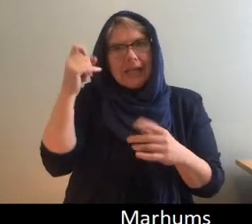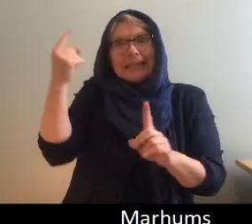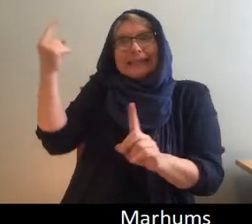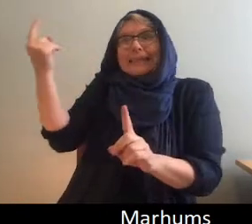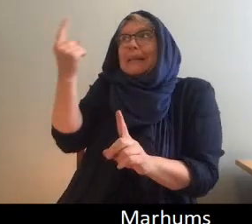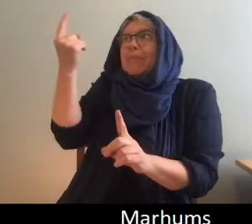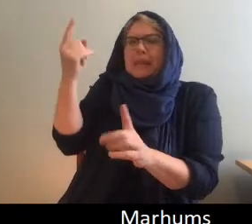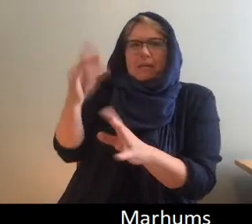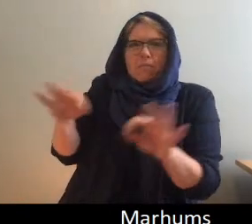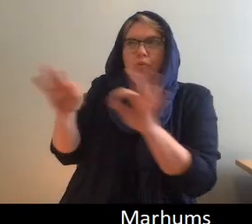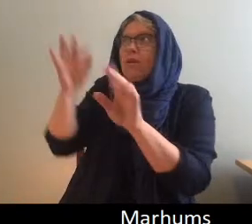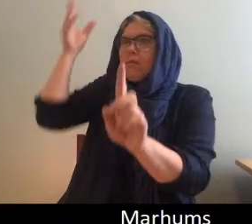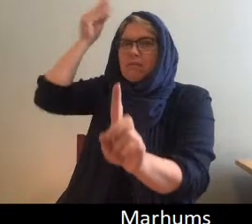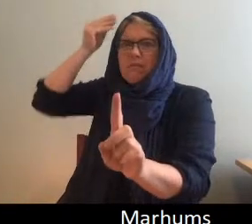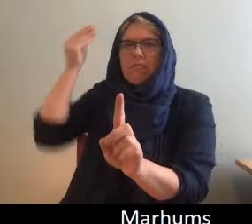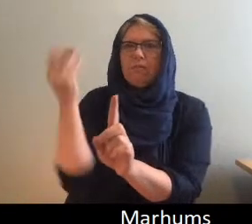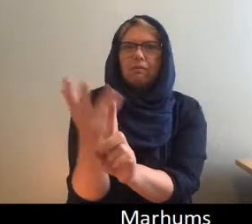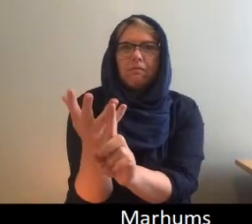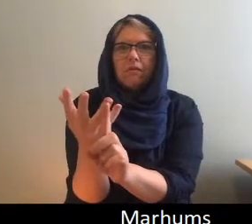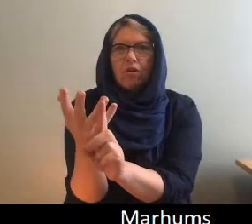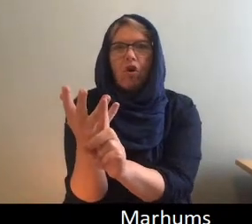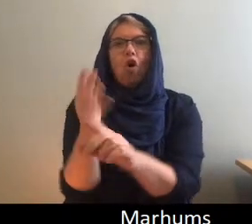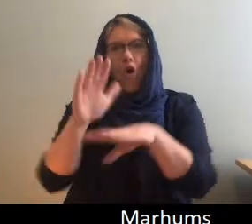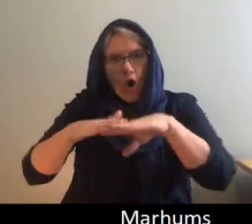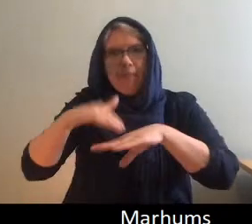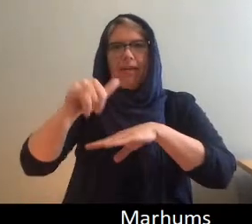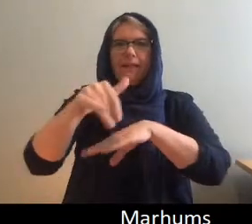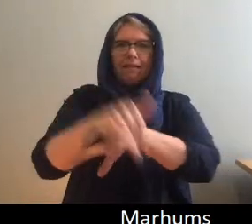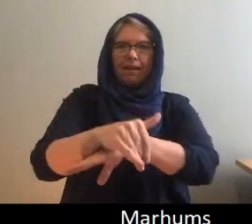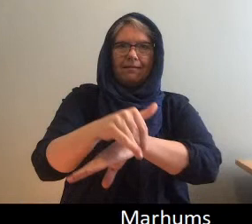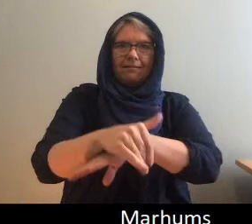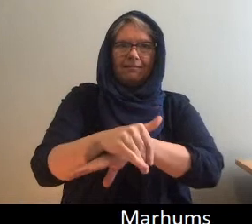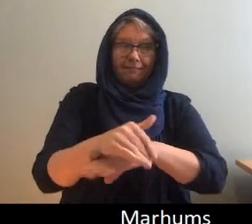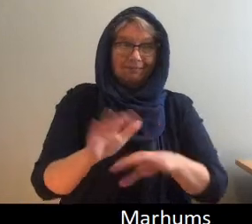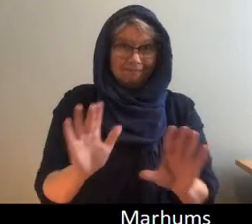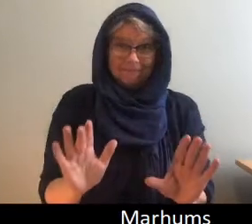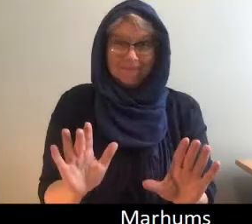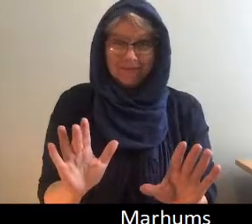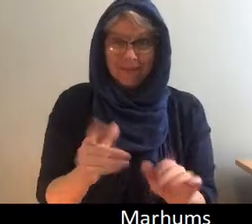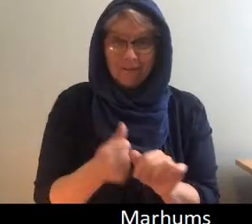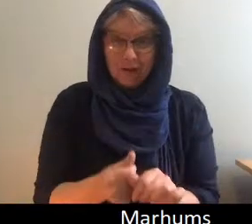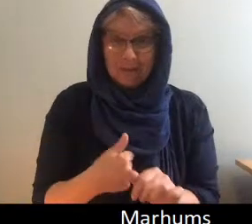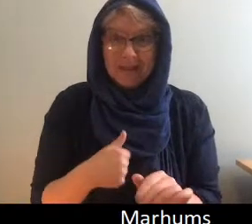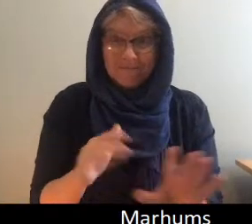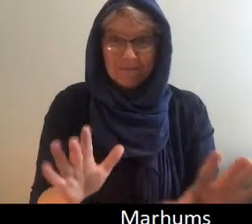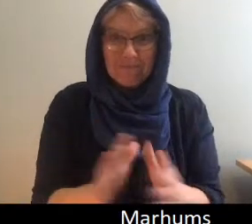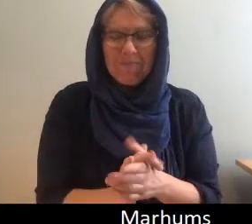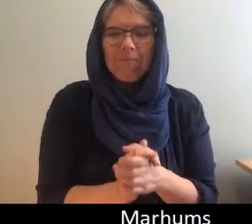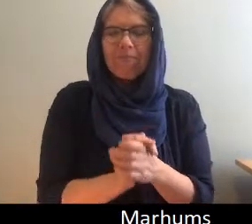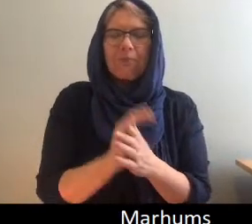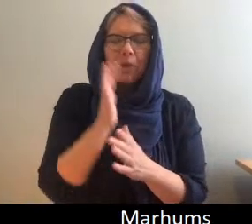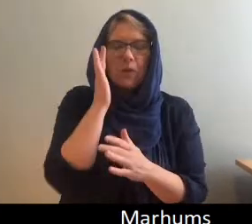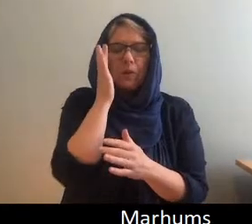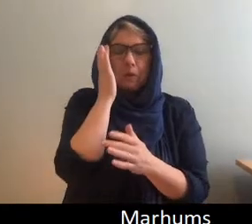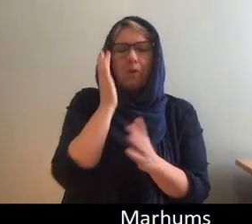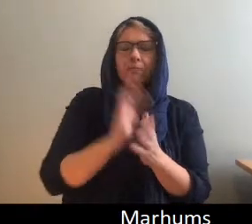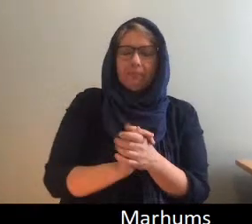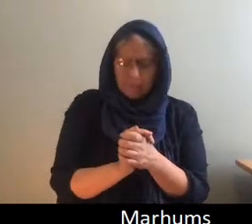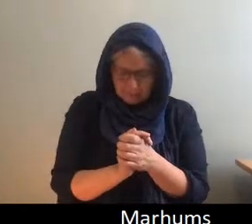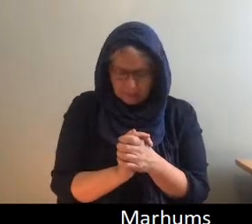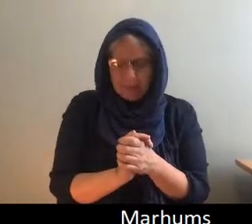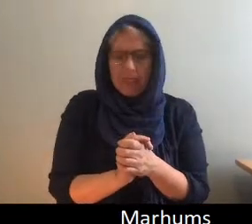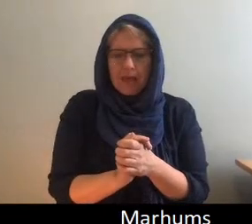360 nights. Allah's Messenger said that, okay, instead of staying awake all 360 nights,